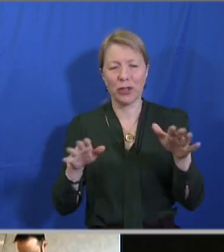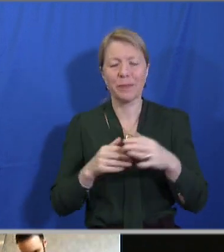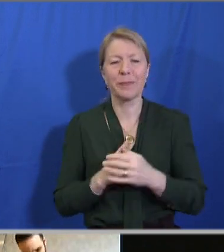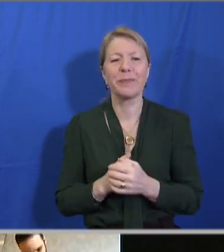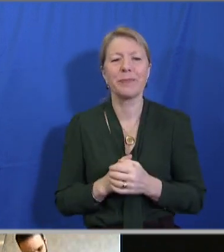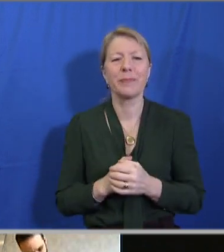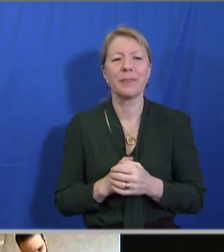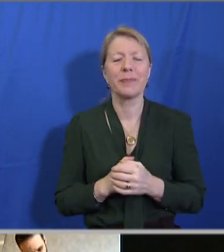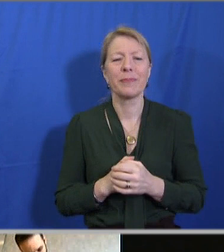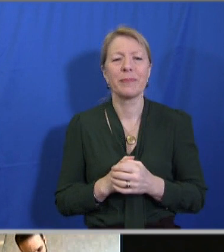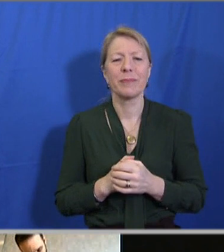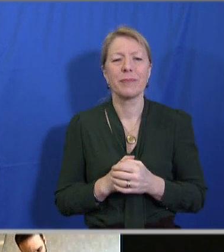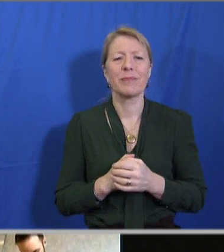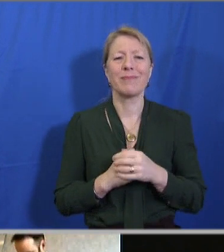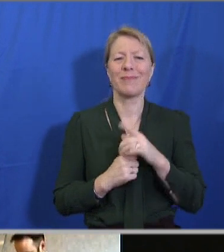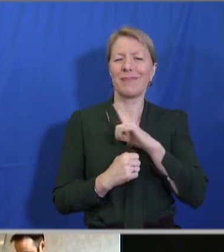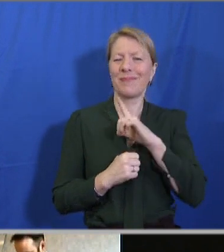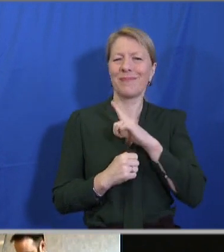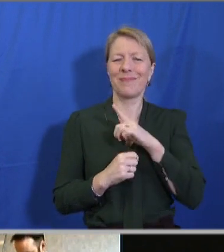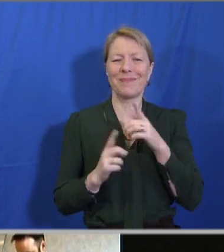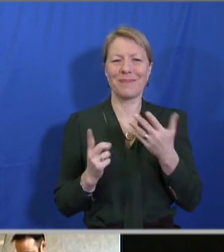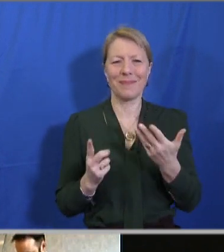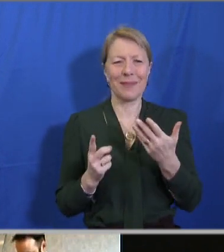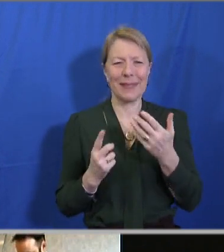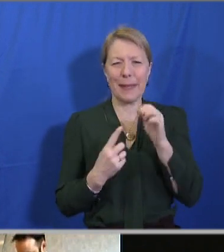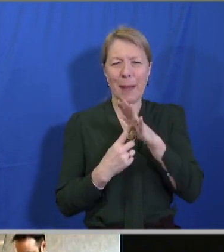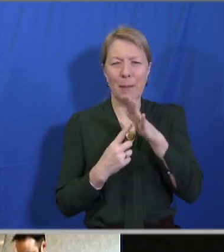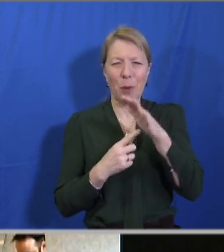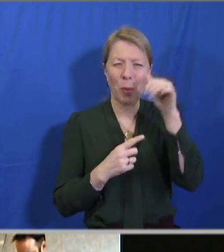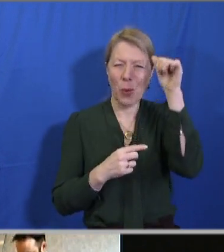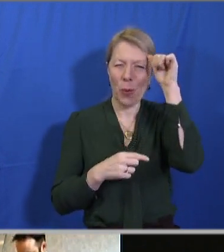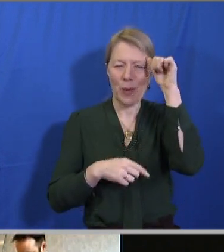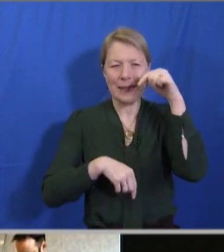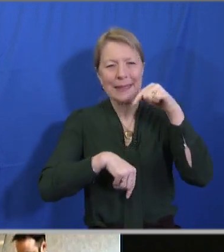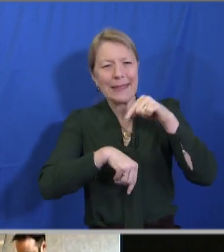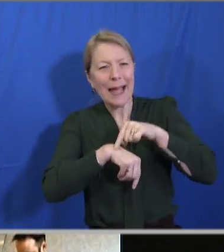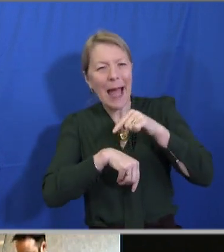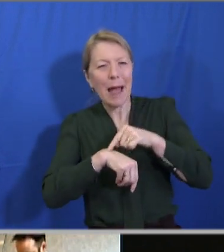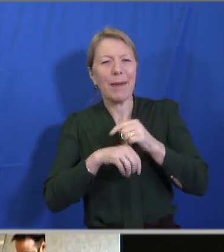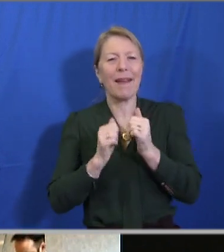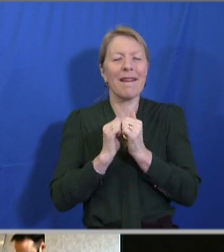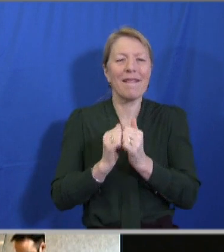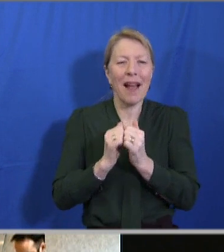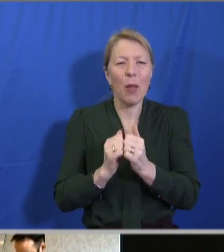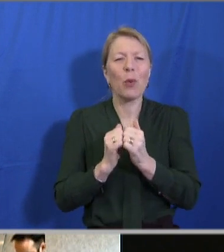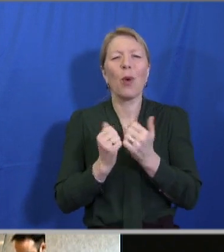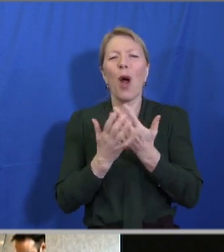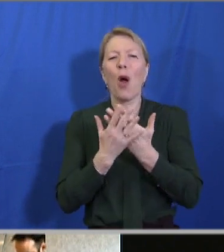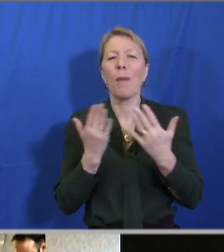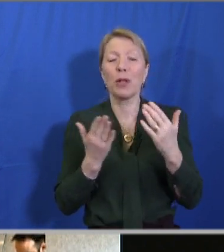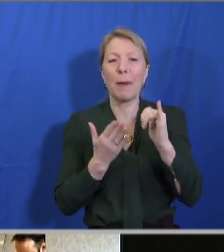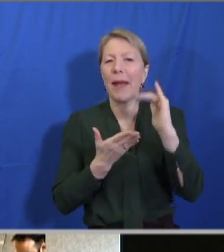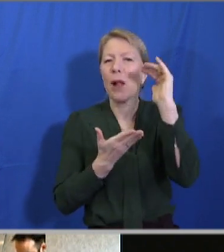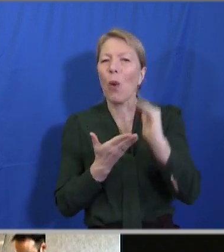situation, particularly in relation to the timing and value of doses for those considered to be at lower risk, and we intend doing that